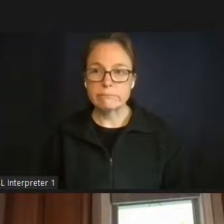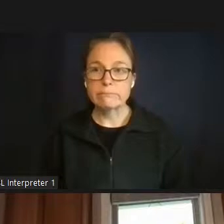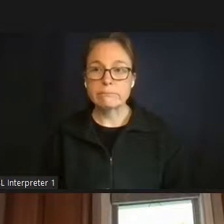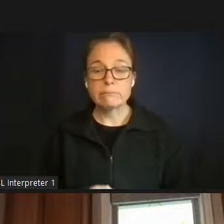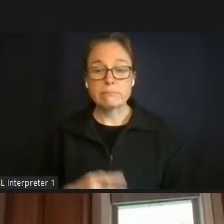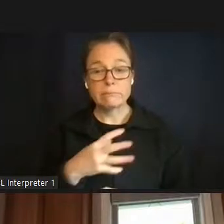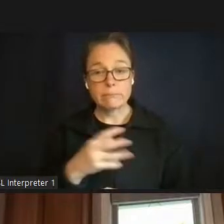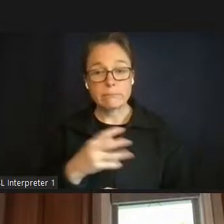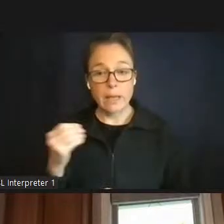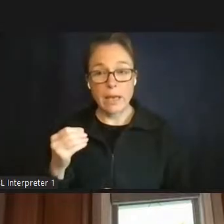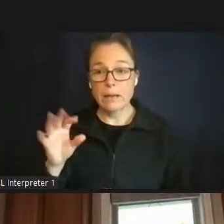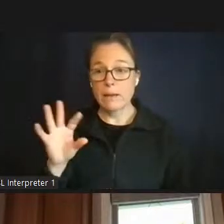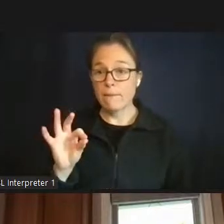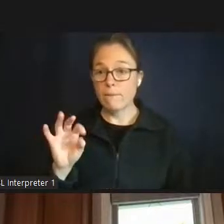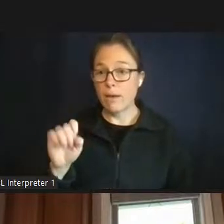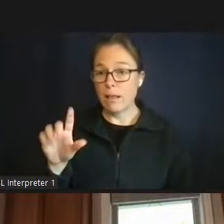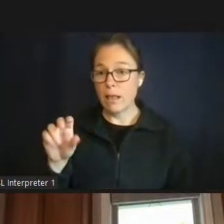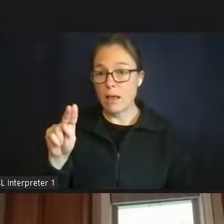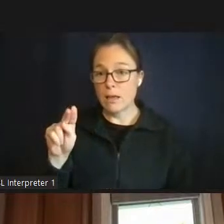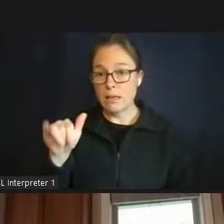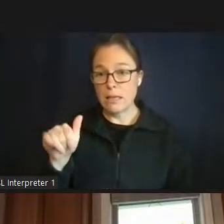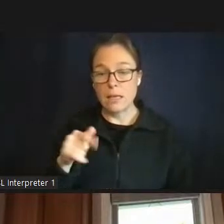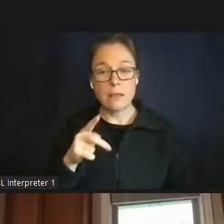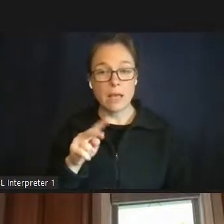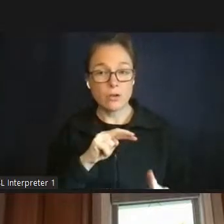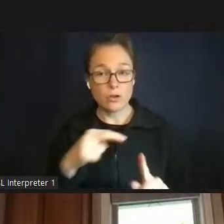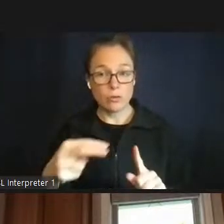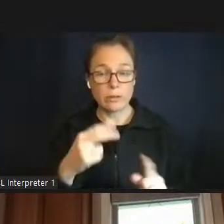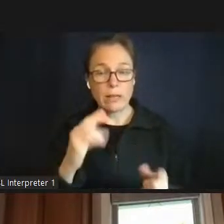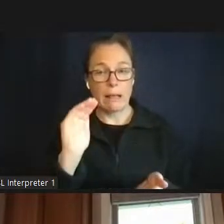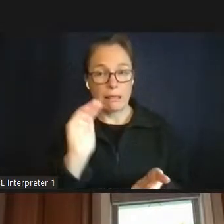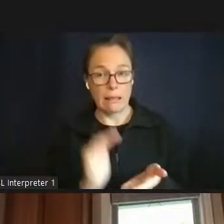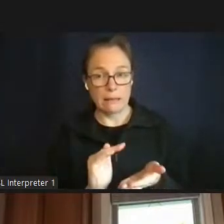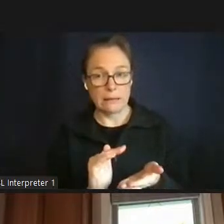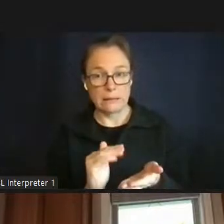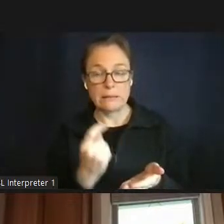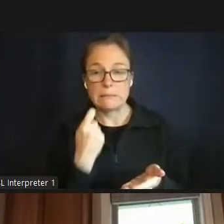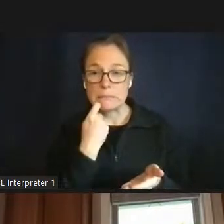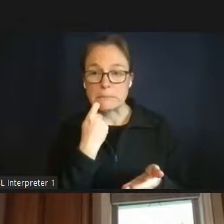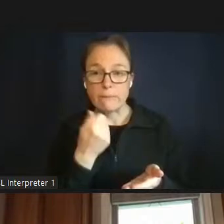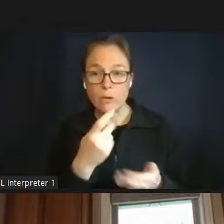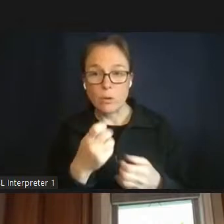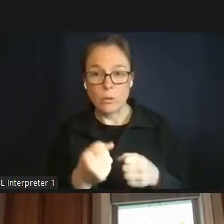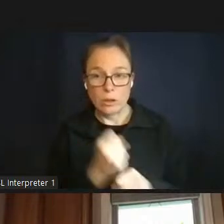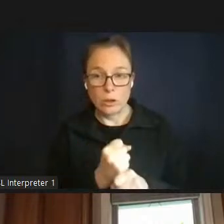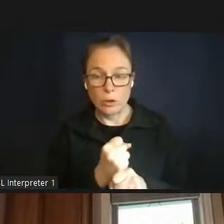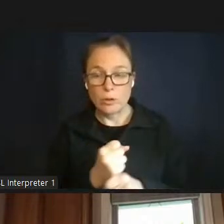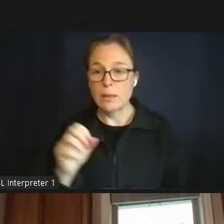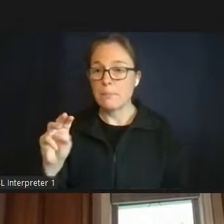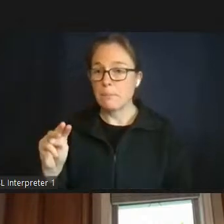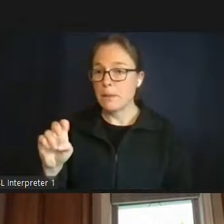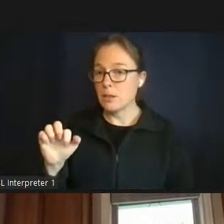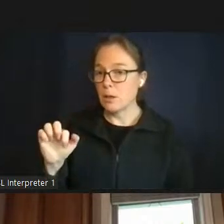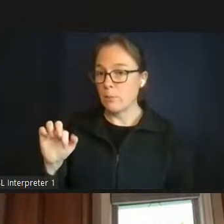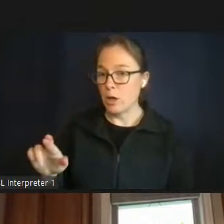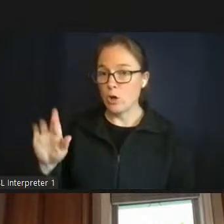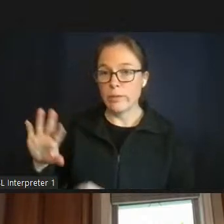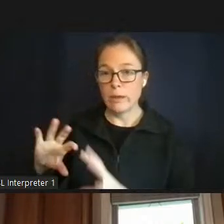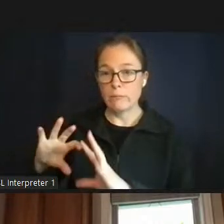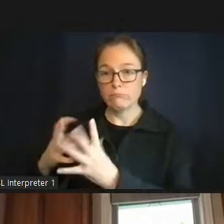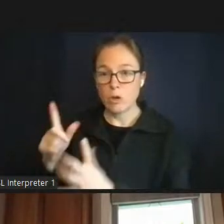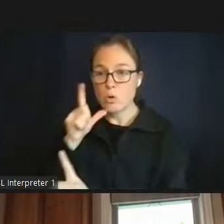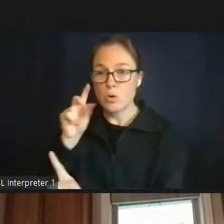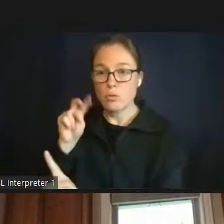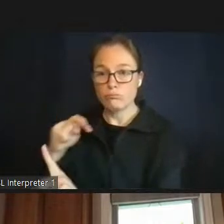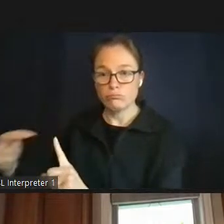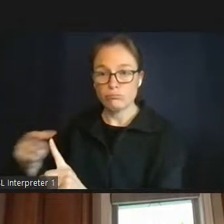Additionally, the felony population under supervision has decreased over the last few years, while the misdemeanor population under supervision